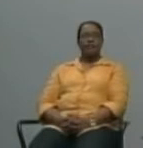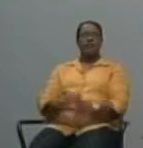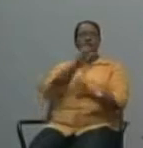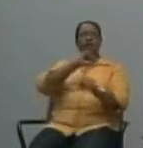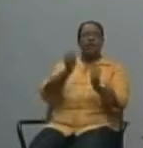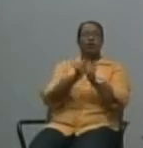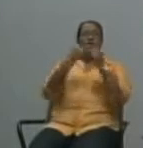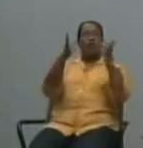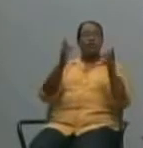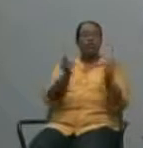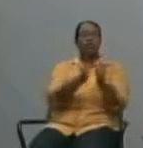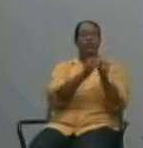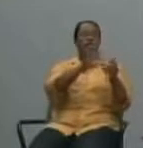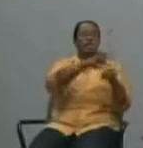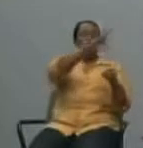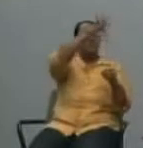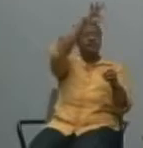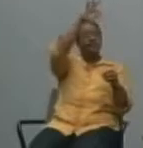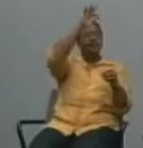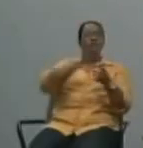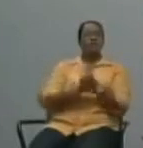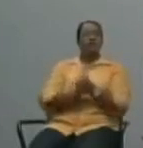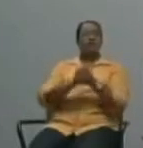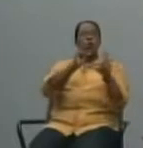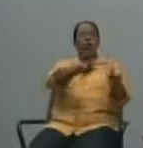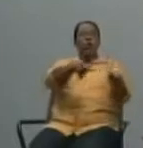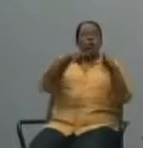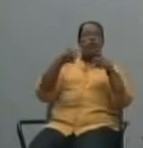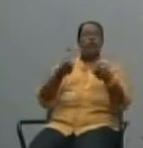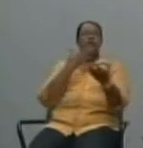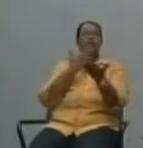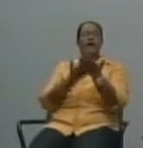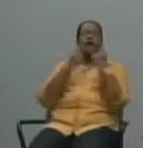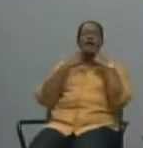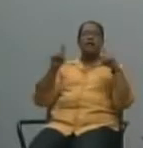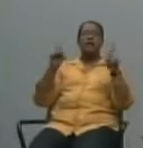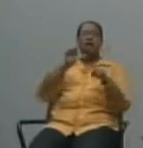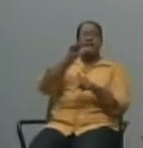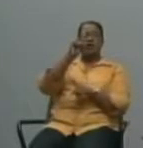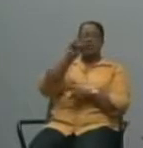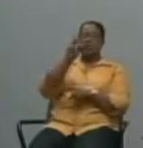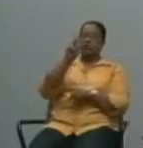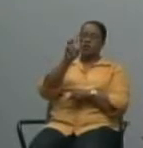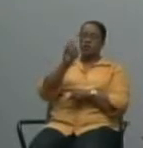The Lord be with you. And with your spirit. Reading from the Holy Gospel according to Luke.